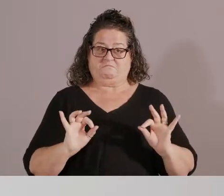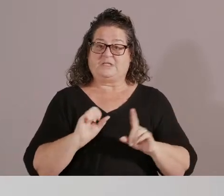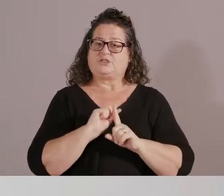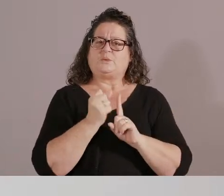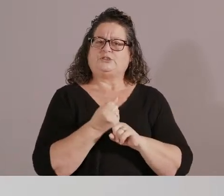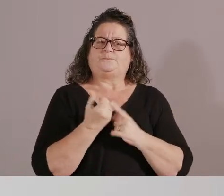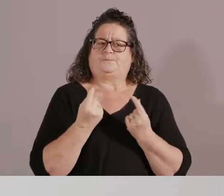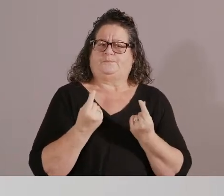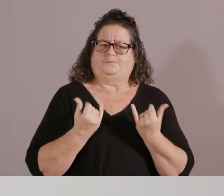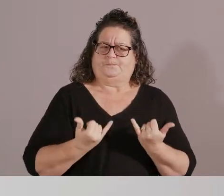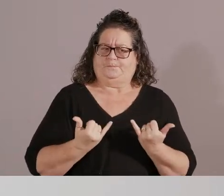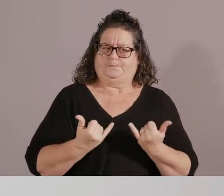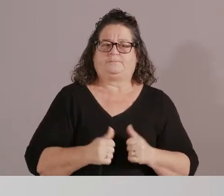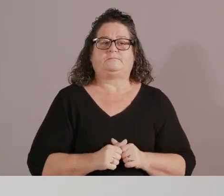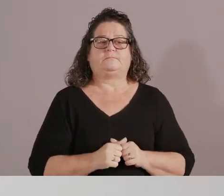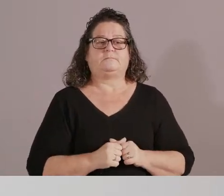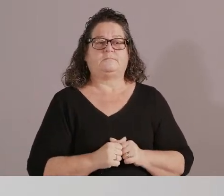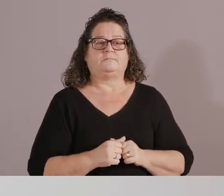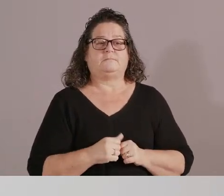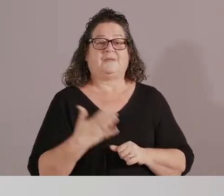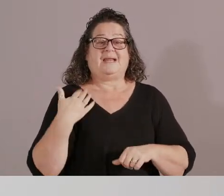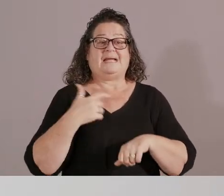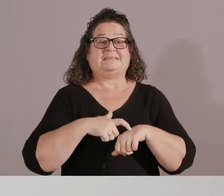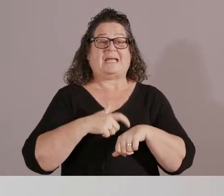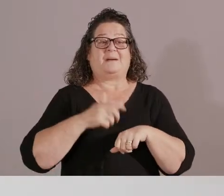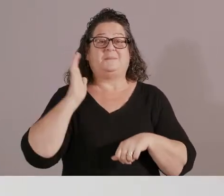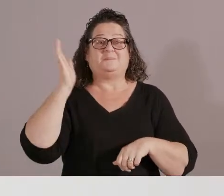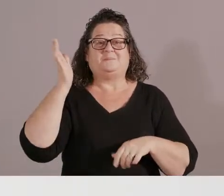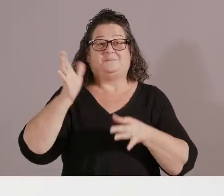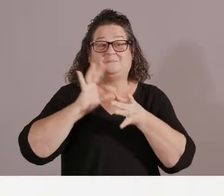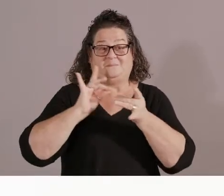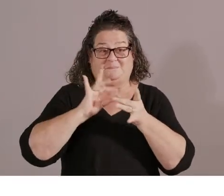presentation and leave time at the end for questions.